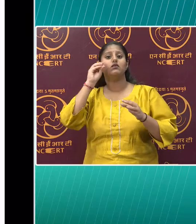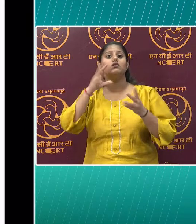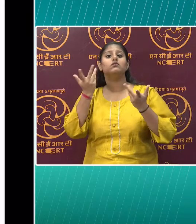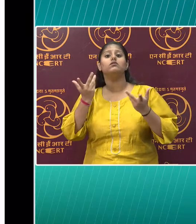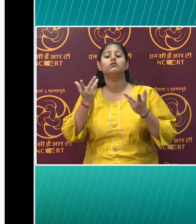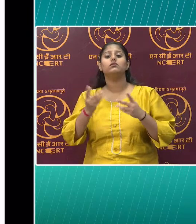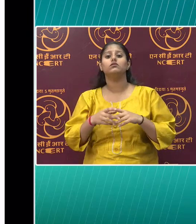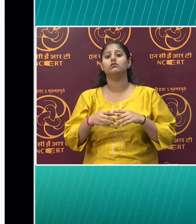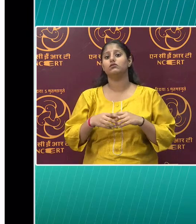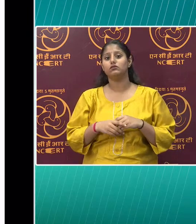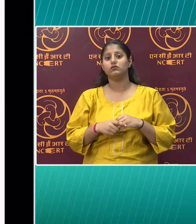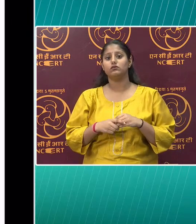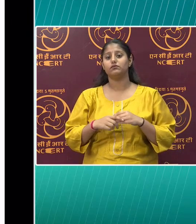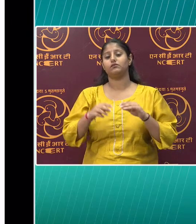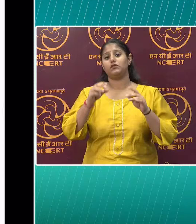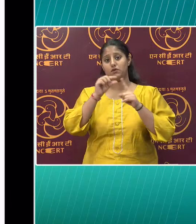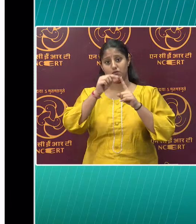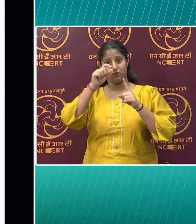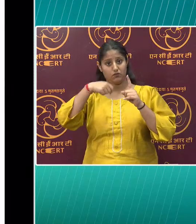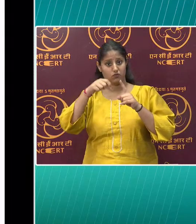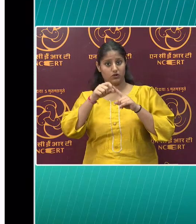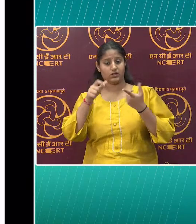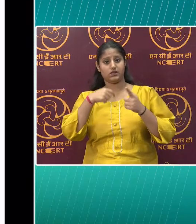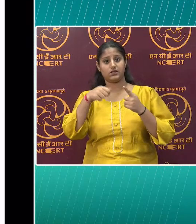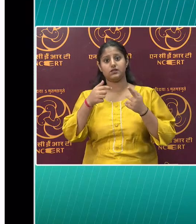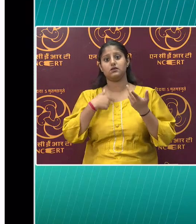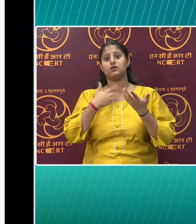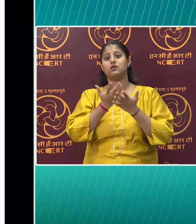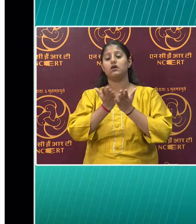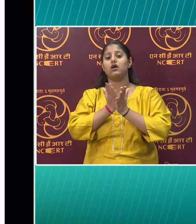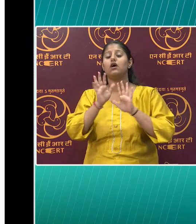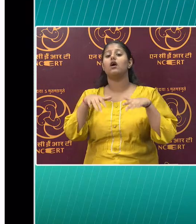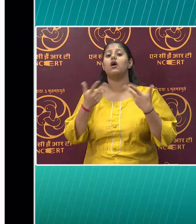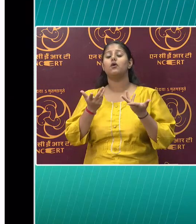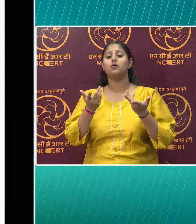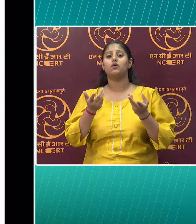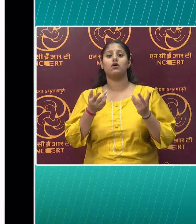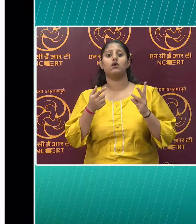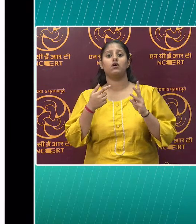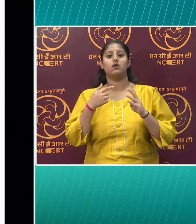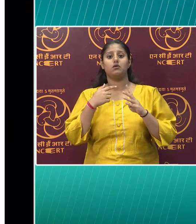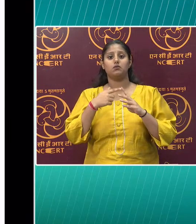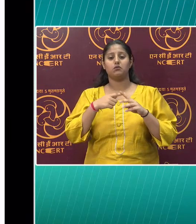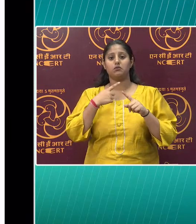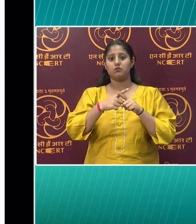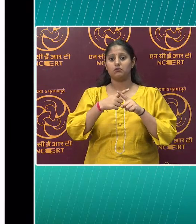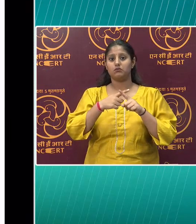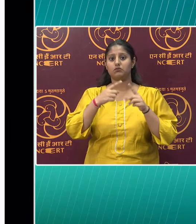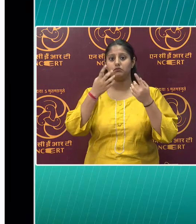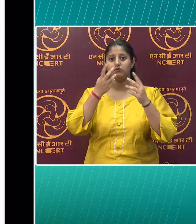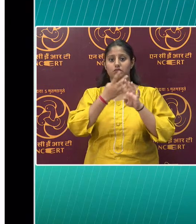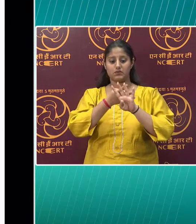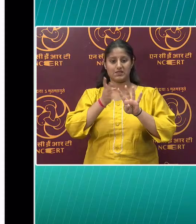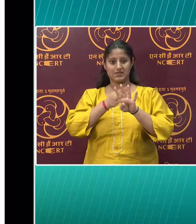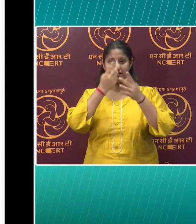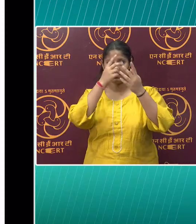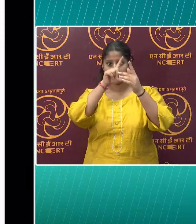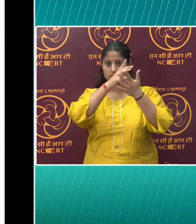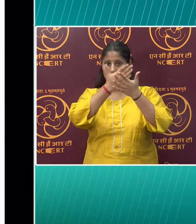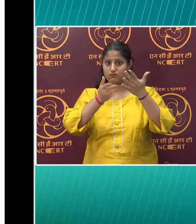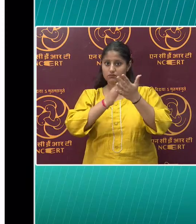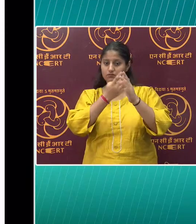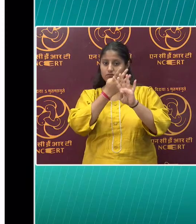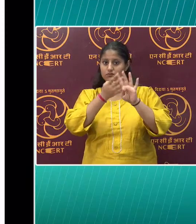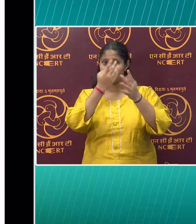achieve through those projects. Exemplar projects also we have given, so we have given a list of the projects which they can take up